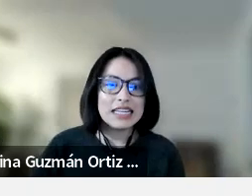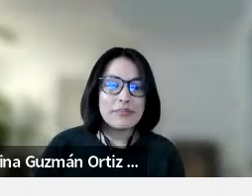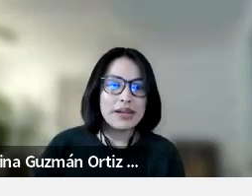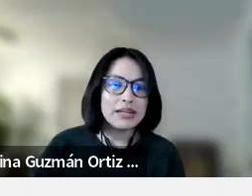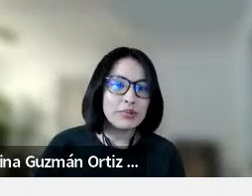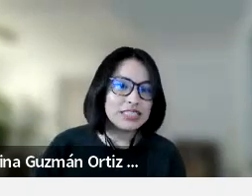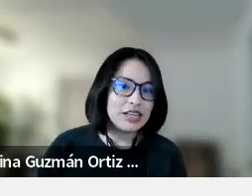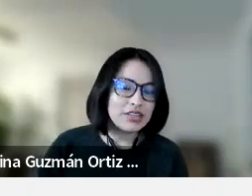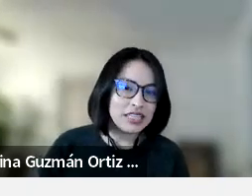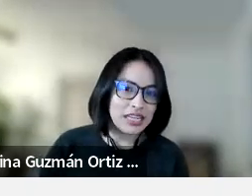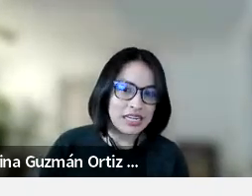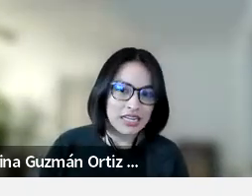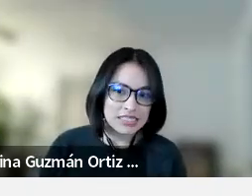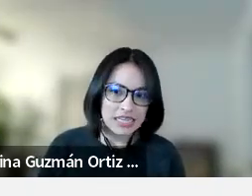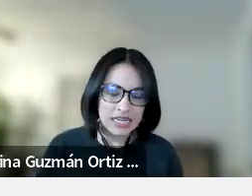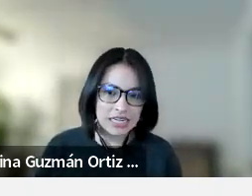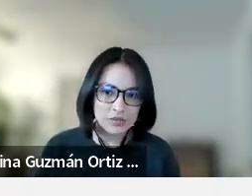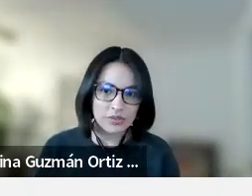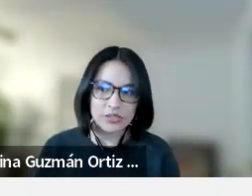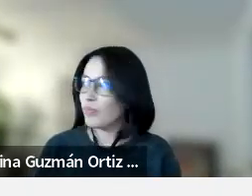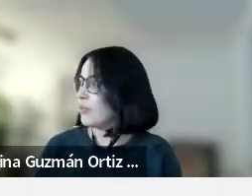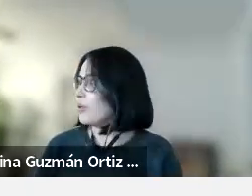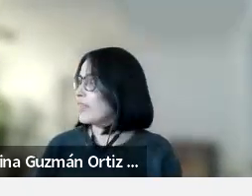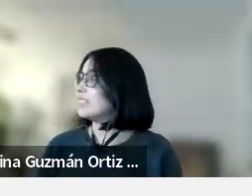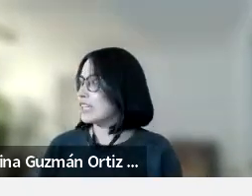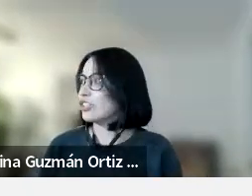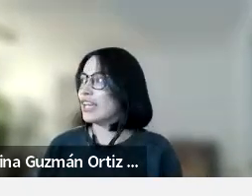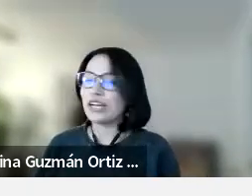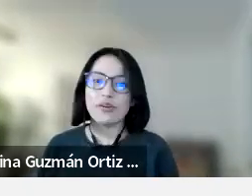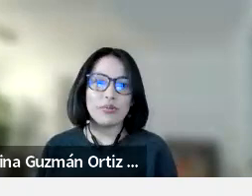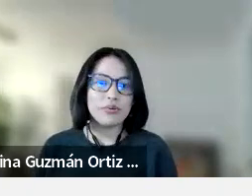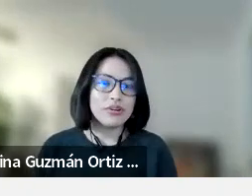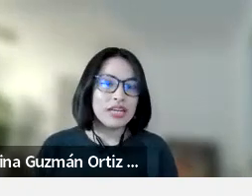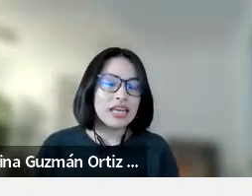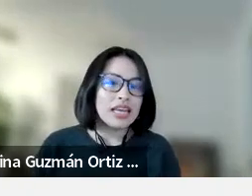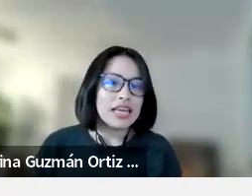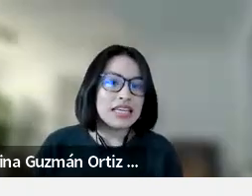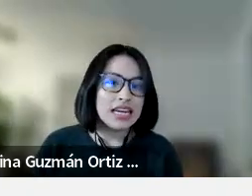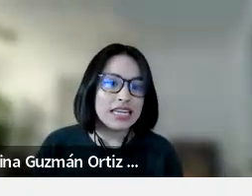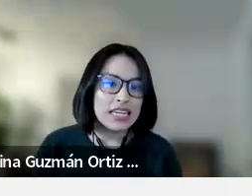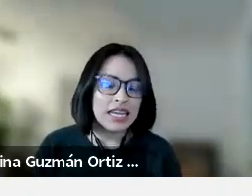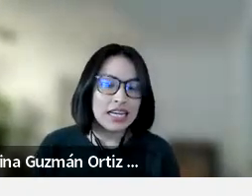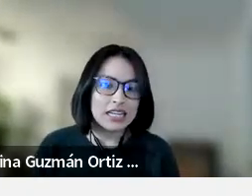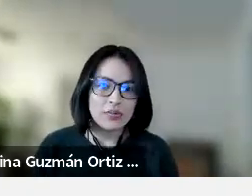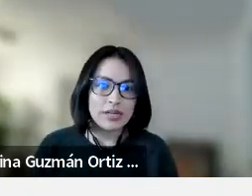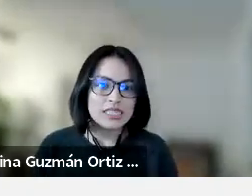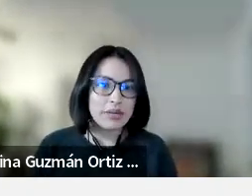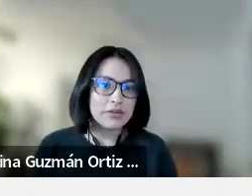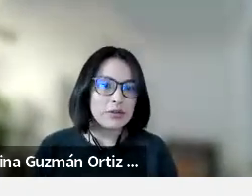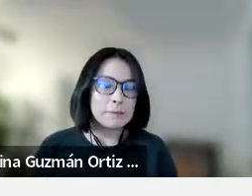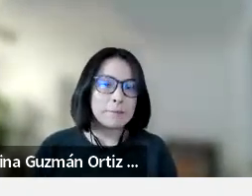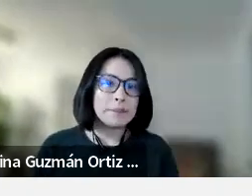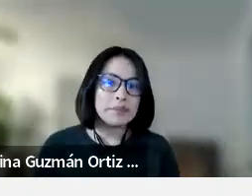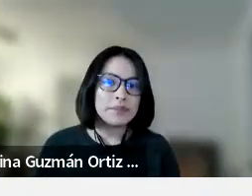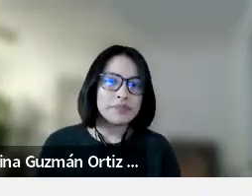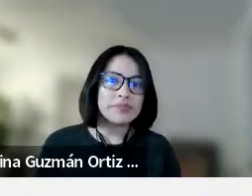y puede ser ahorita el enlace a su idioma, puede seleccionar el globo y elegir el idioma en